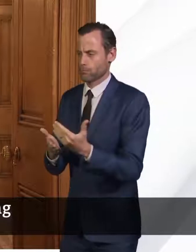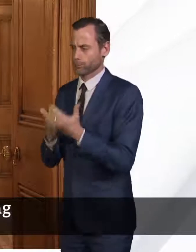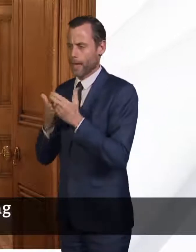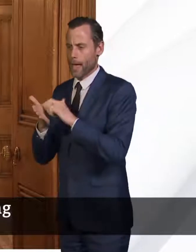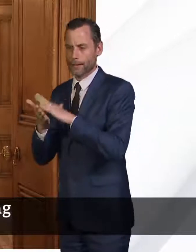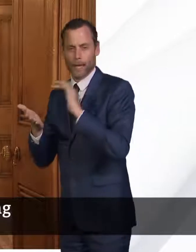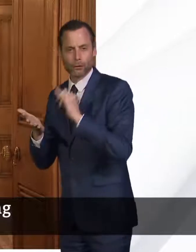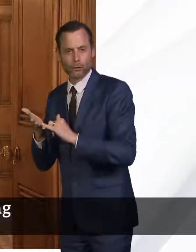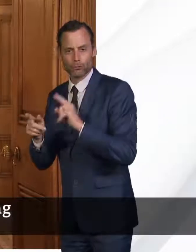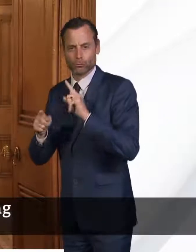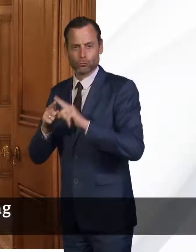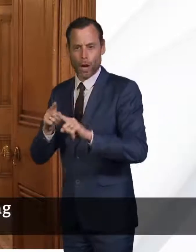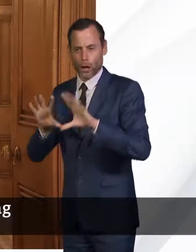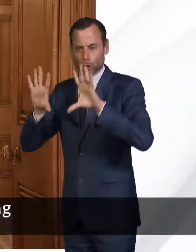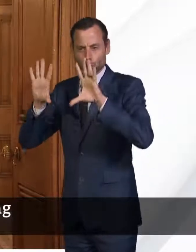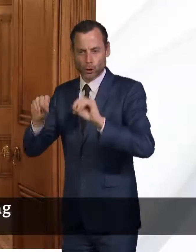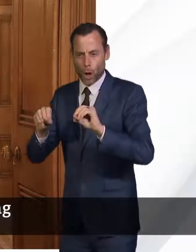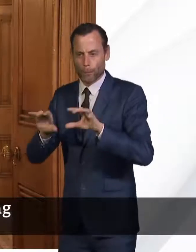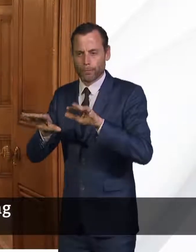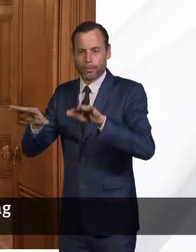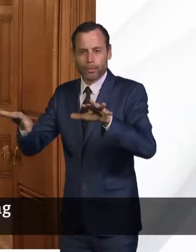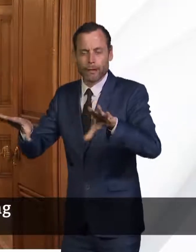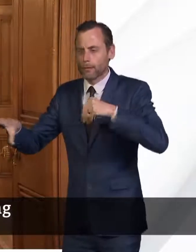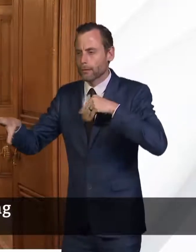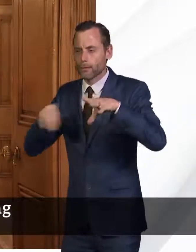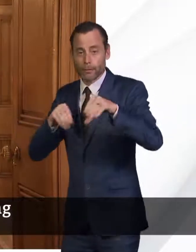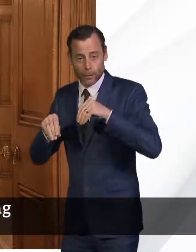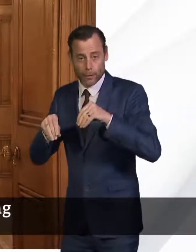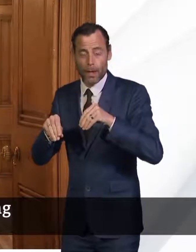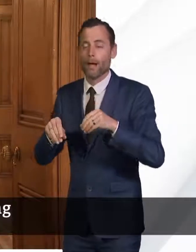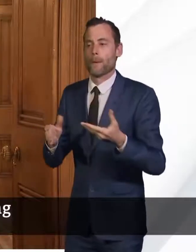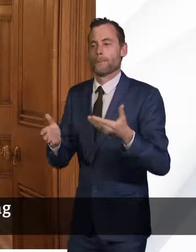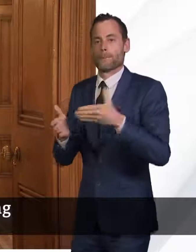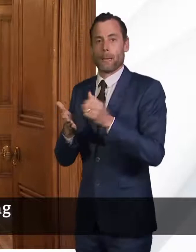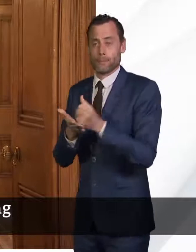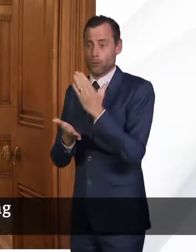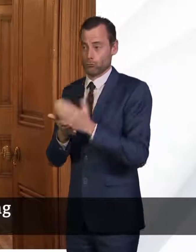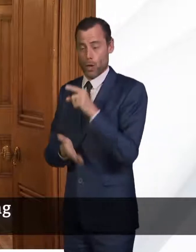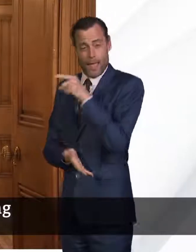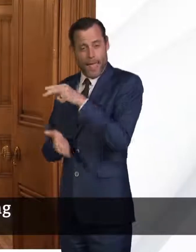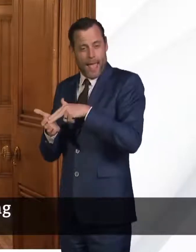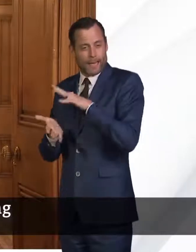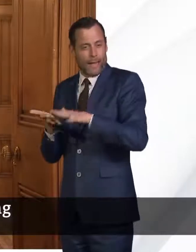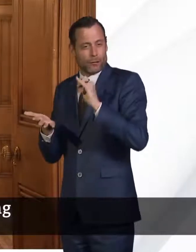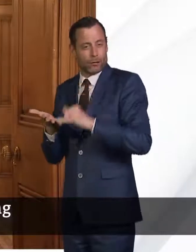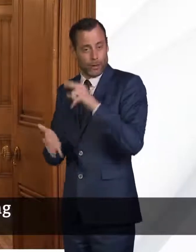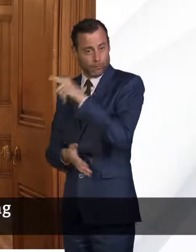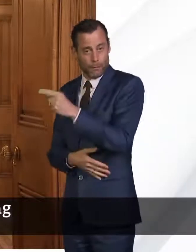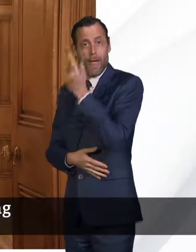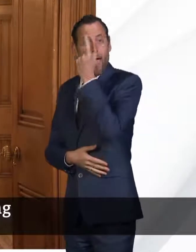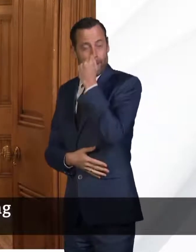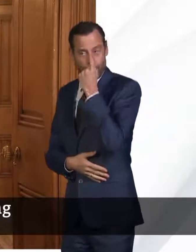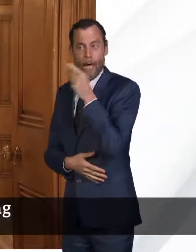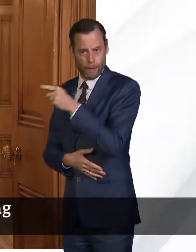spread and building capacity so that the NHS at all times can offer the very best care